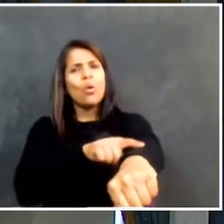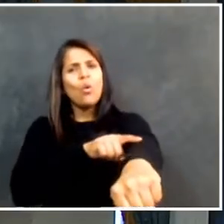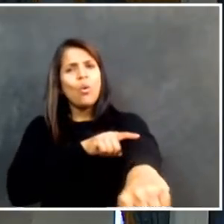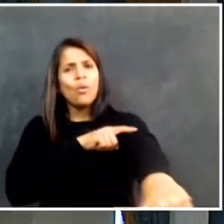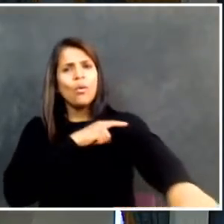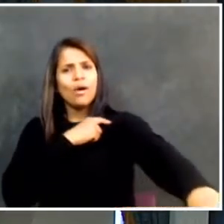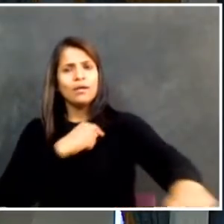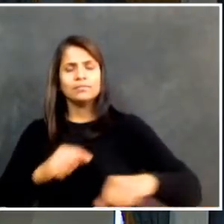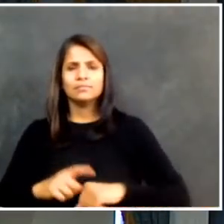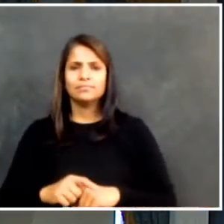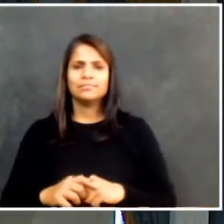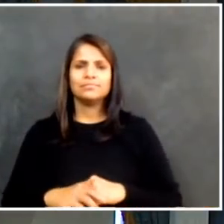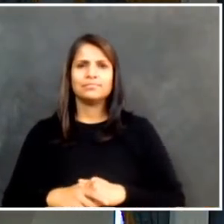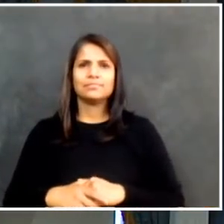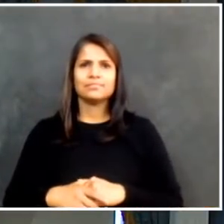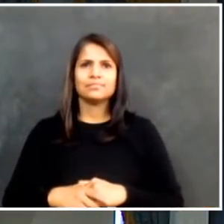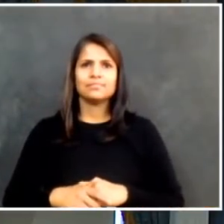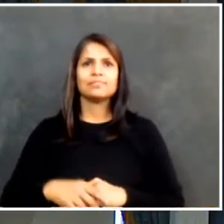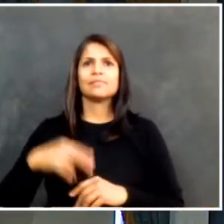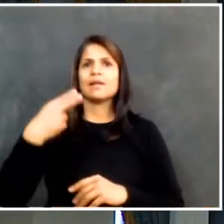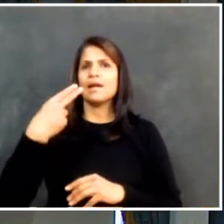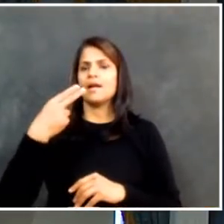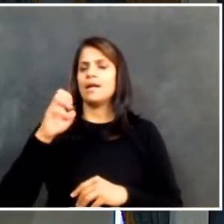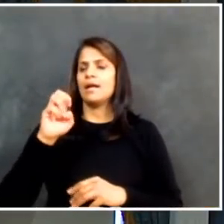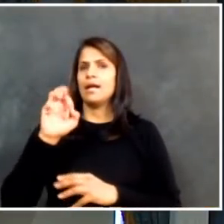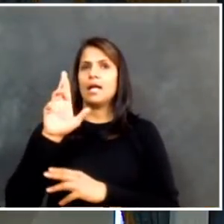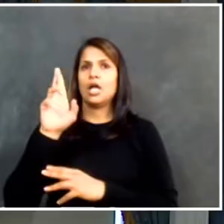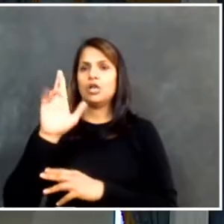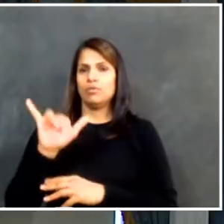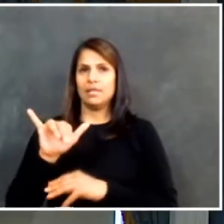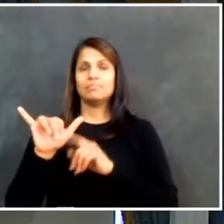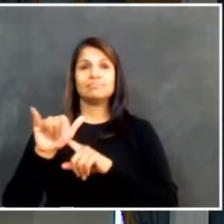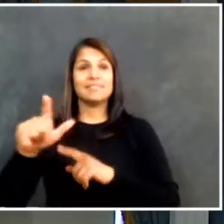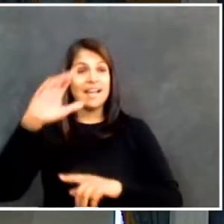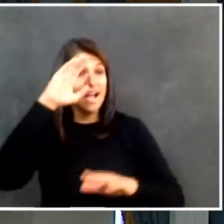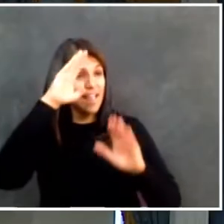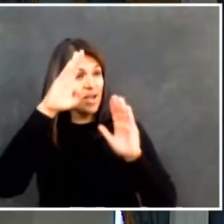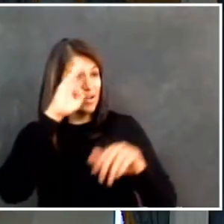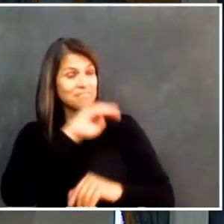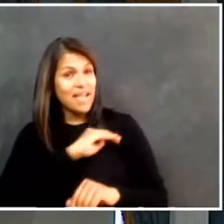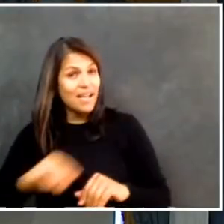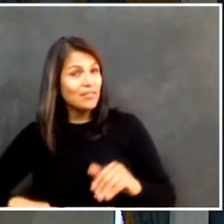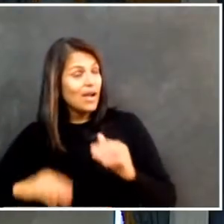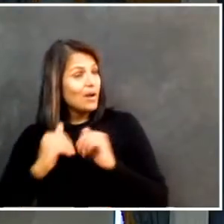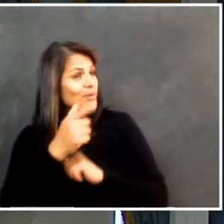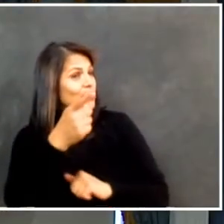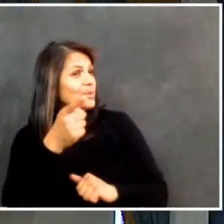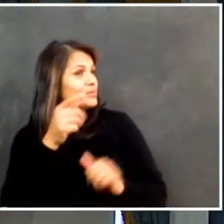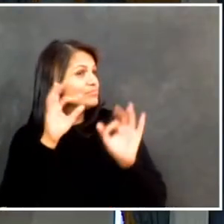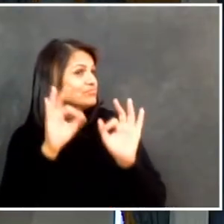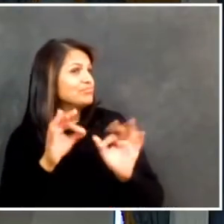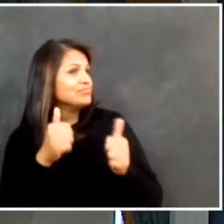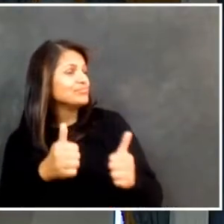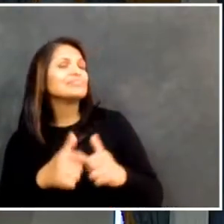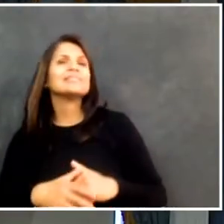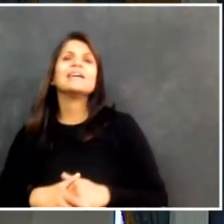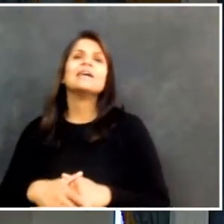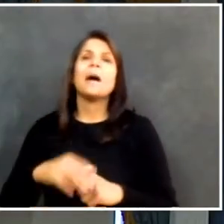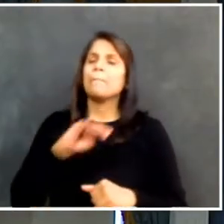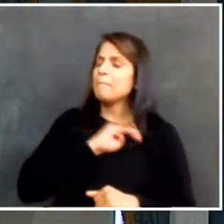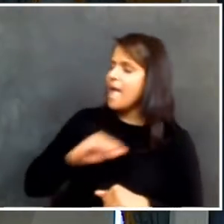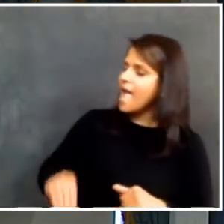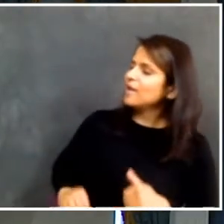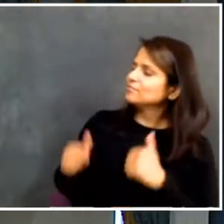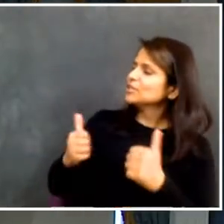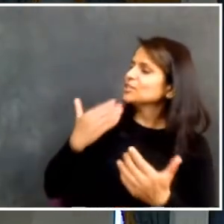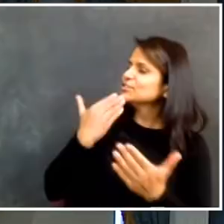How you doing? Okay. How are you dealing with the loss of baseball? It's not my question, but I think a lot of us, I